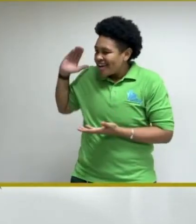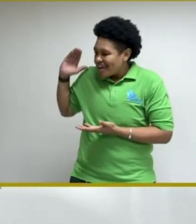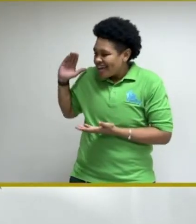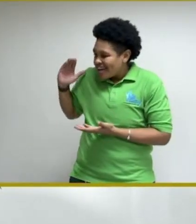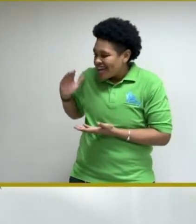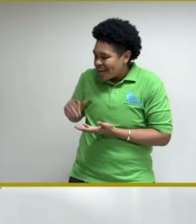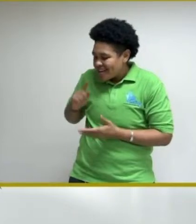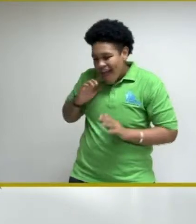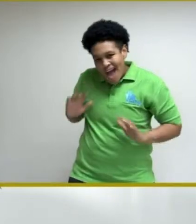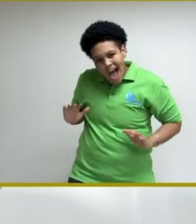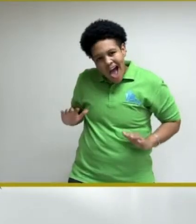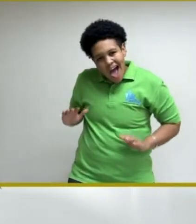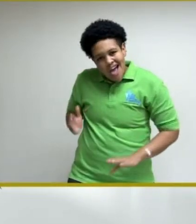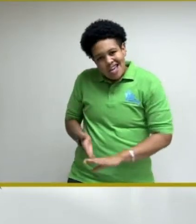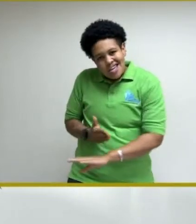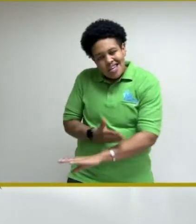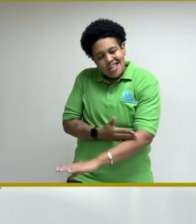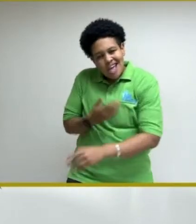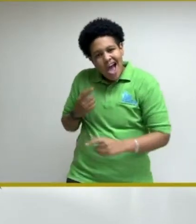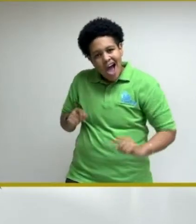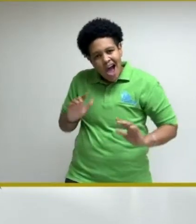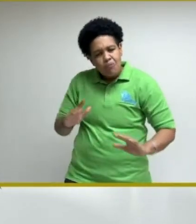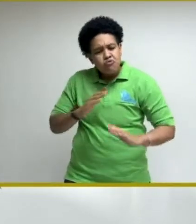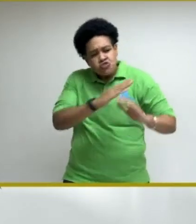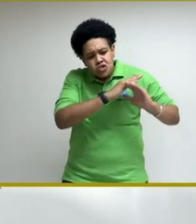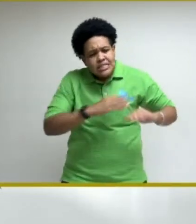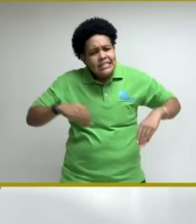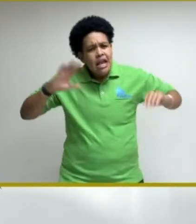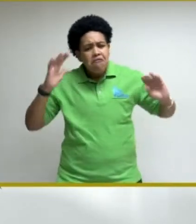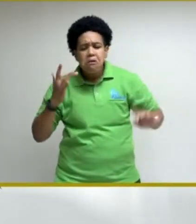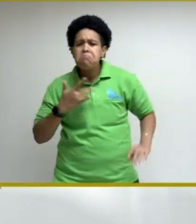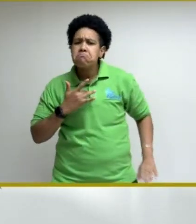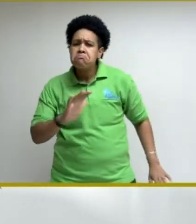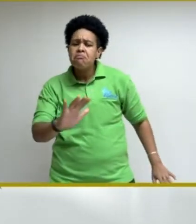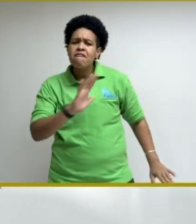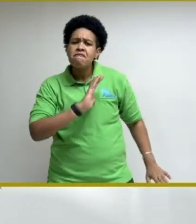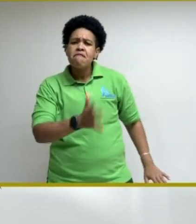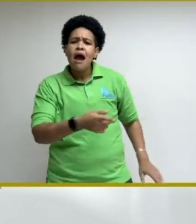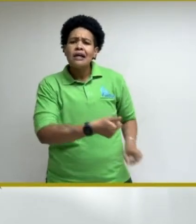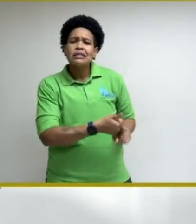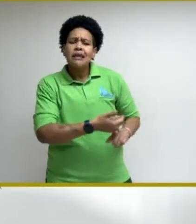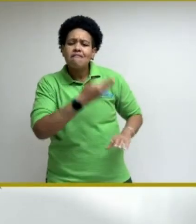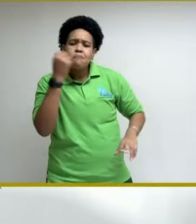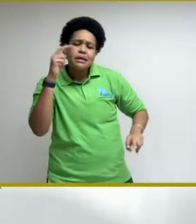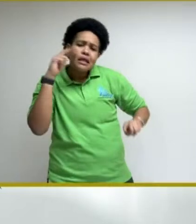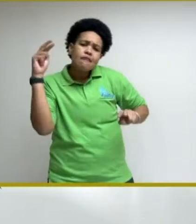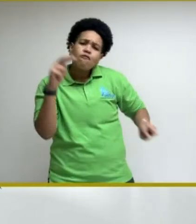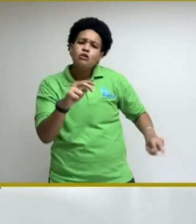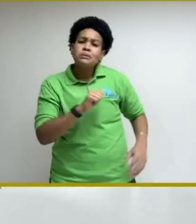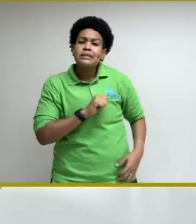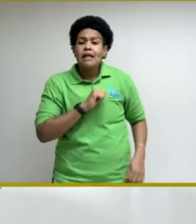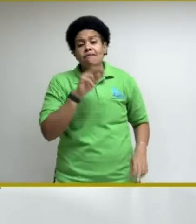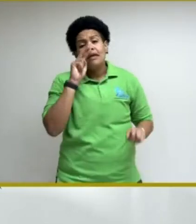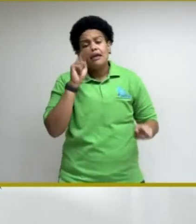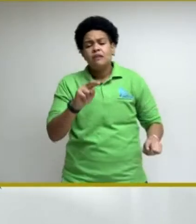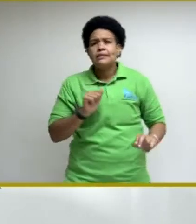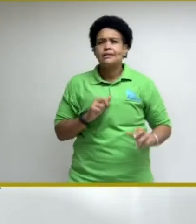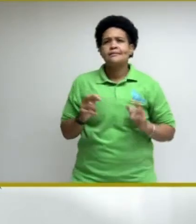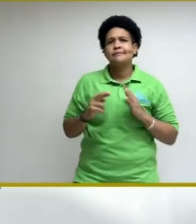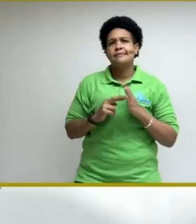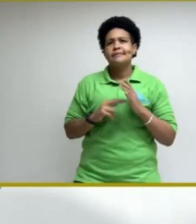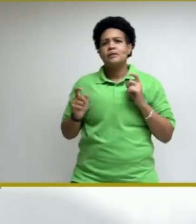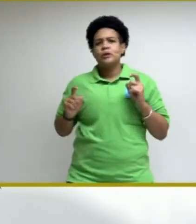have been made from the restrictions, the better enforcement by self-enforcement as well as by